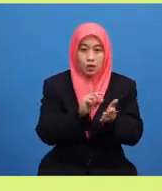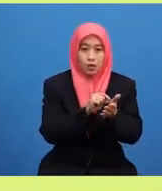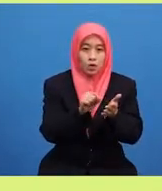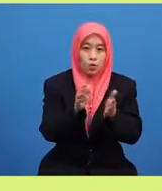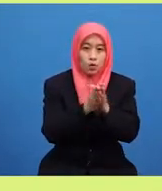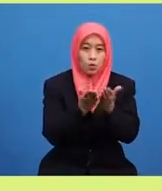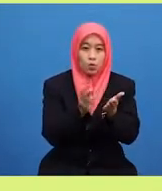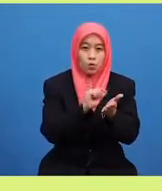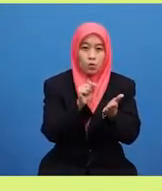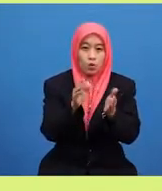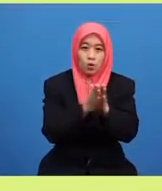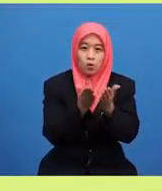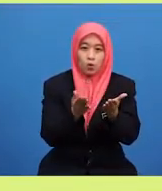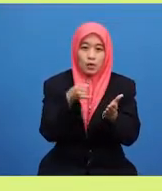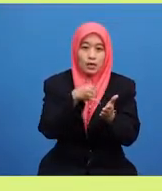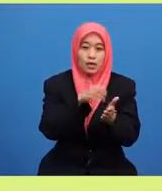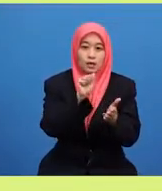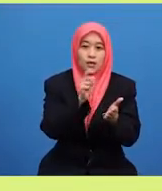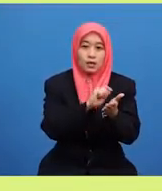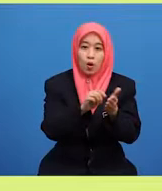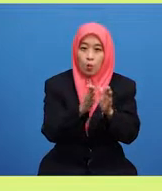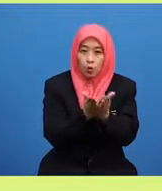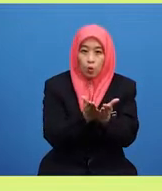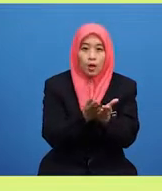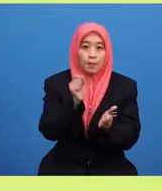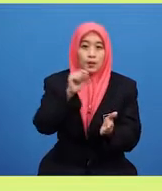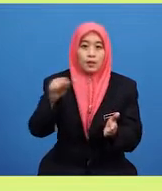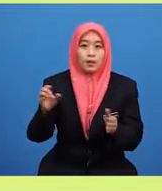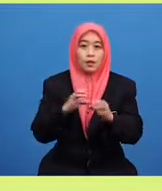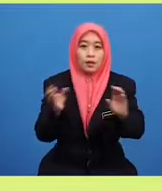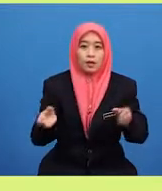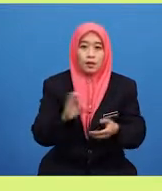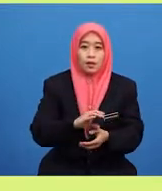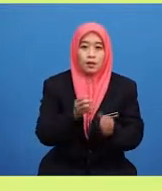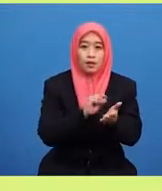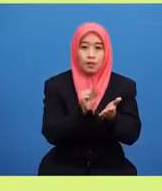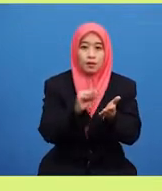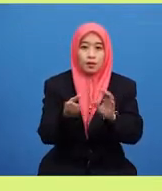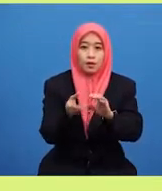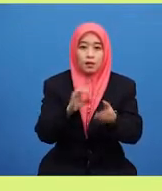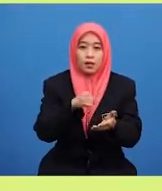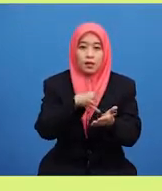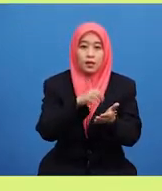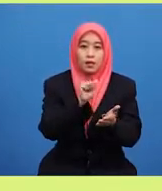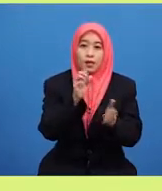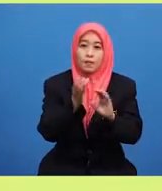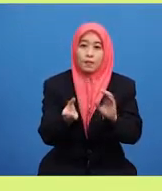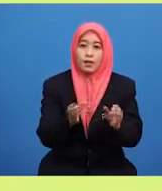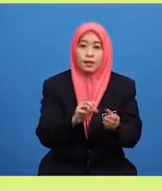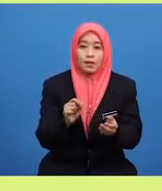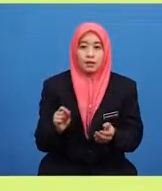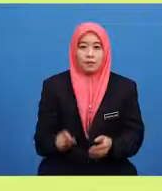Notebook, notebook, it's a notebook. Pencil case, it's a pencil case.